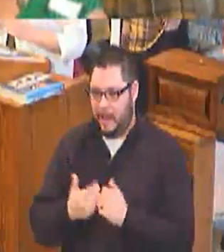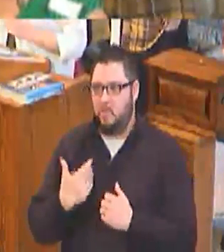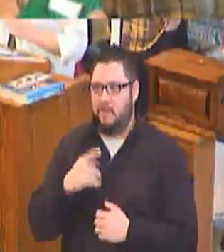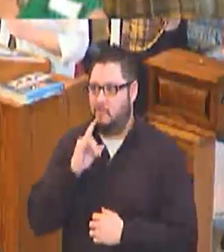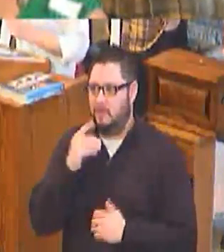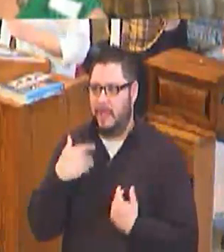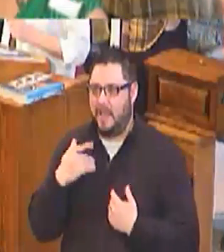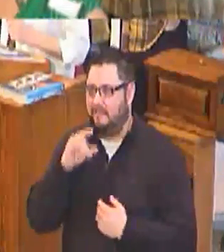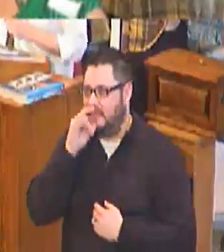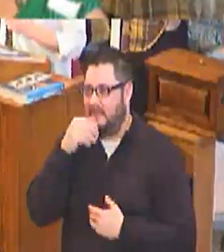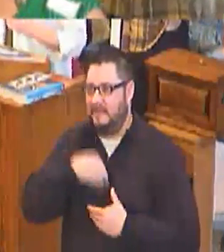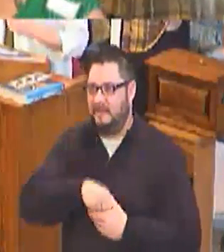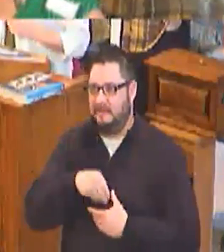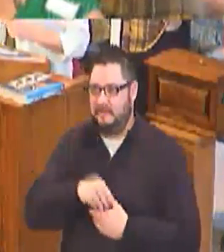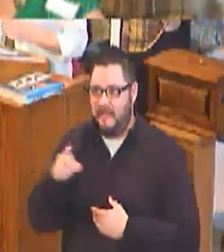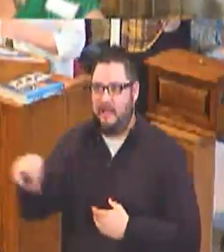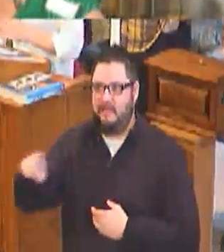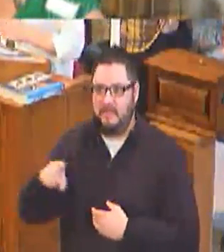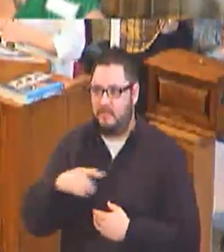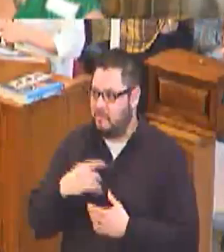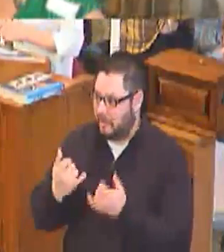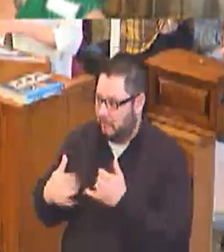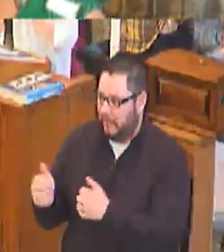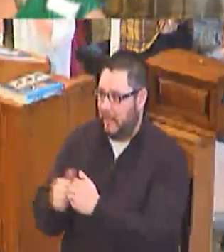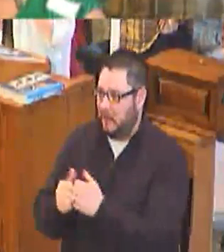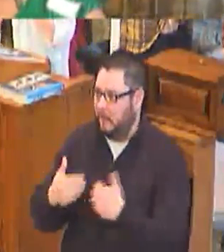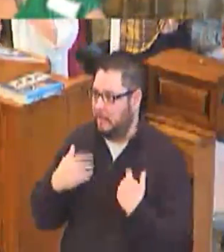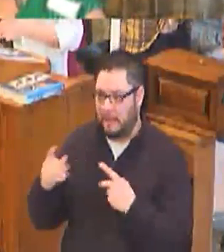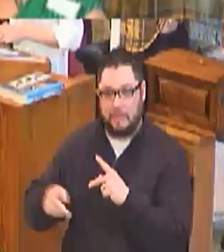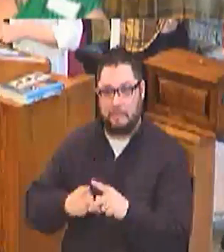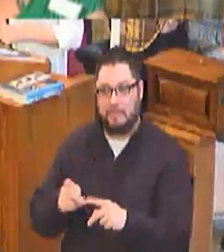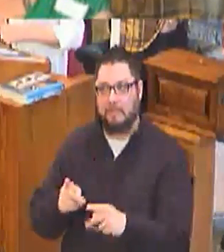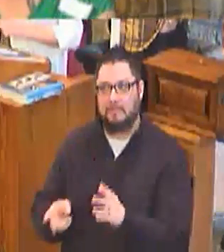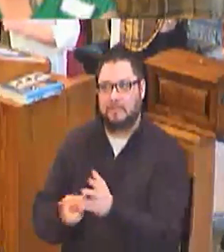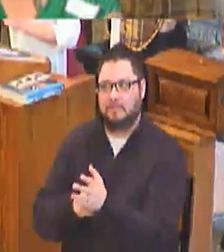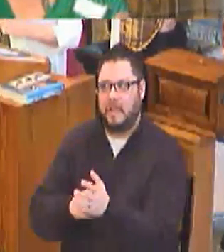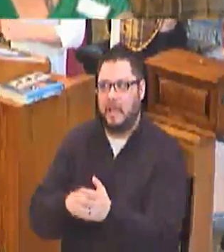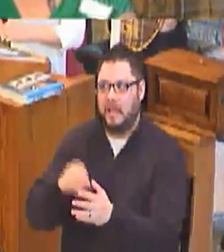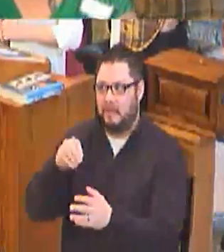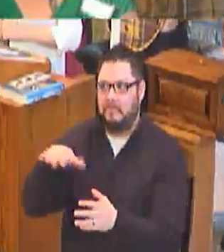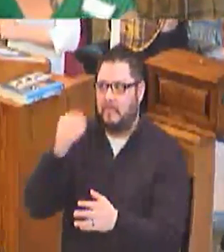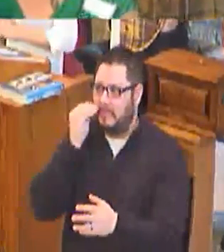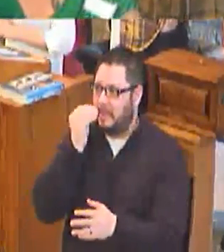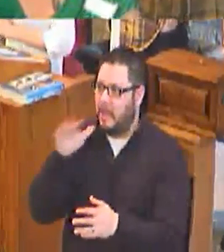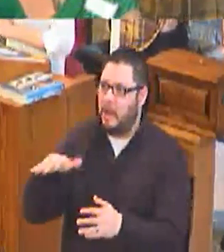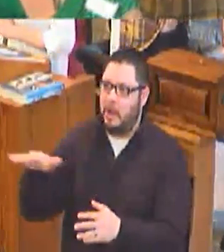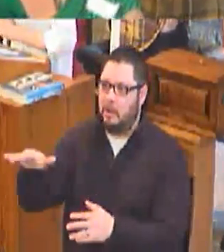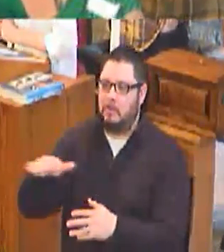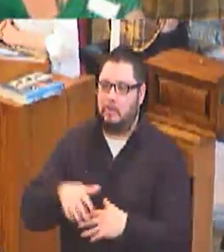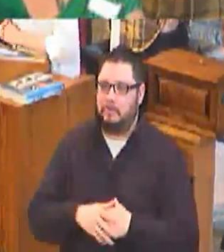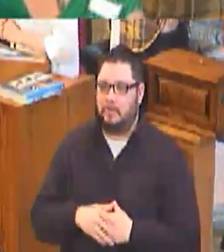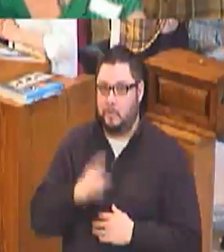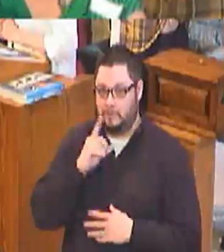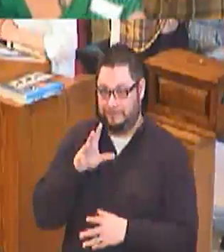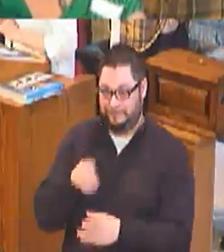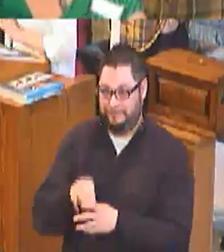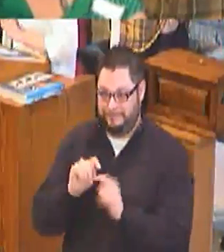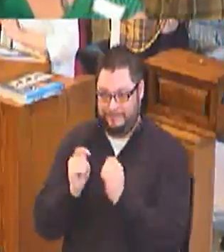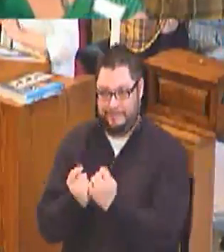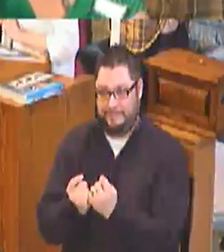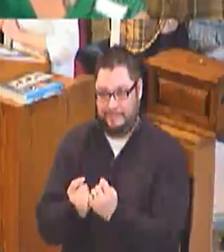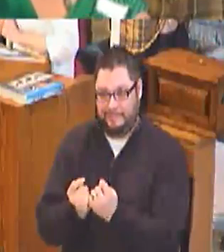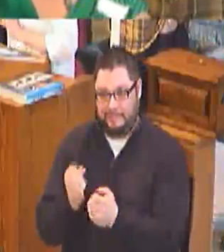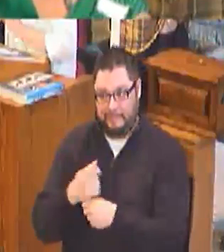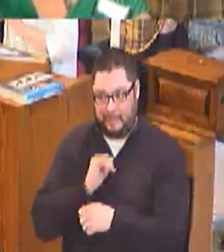you gets to play with our young people, sign up in the Garden Court. We'd love to have you be part of that team to make that annual